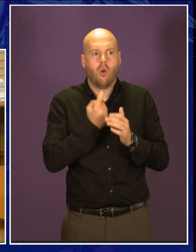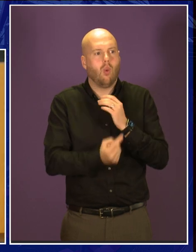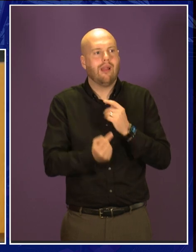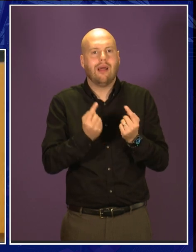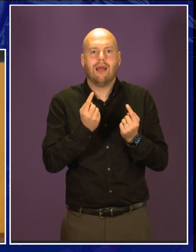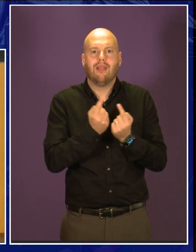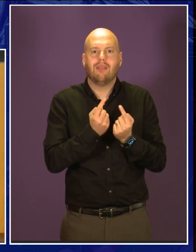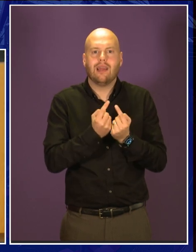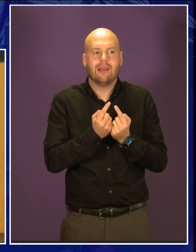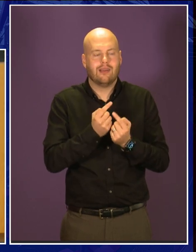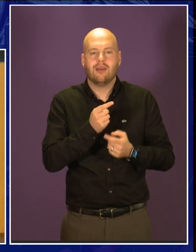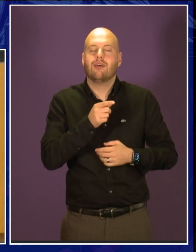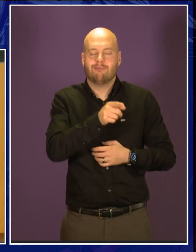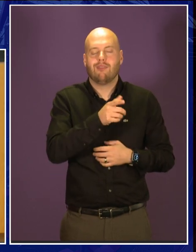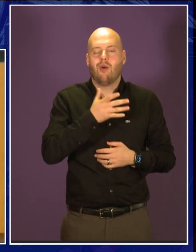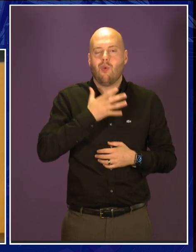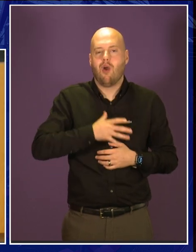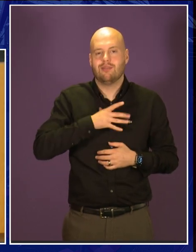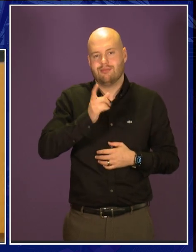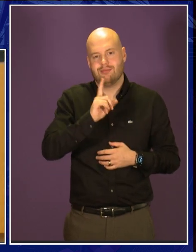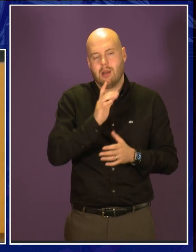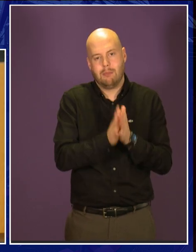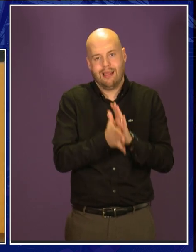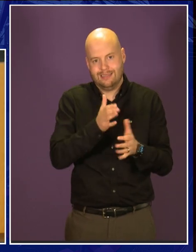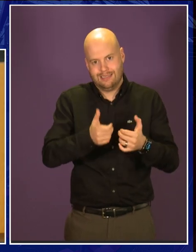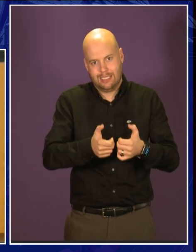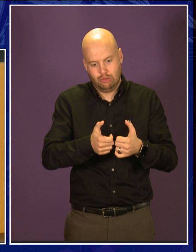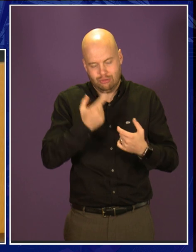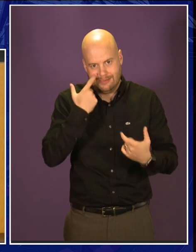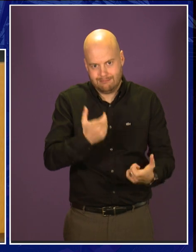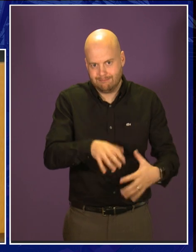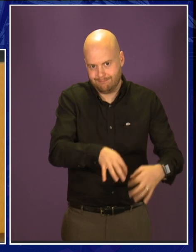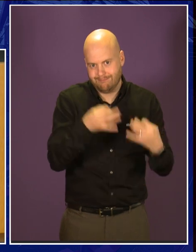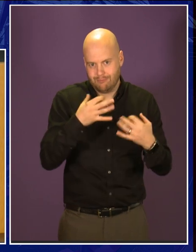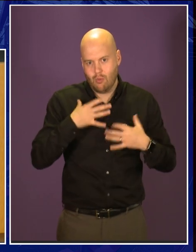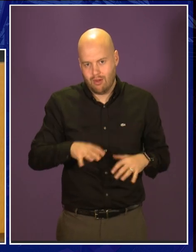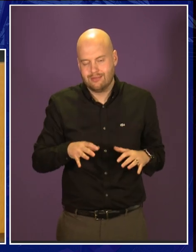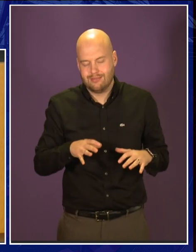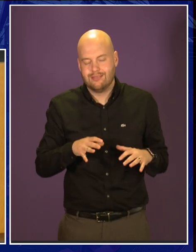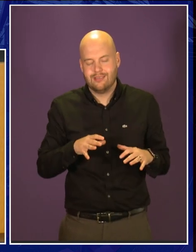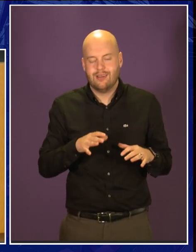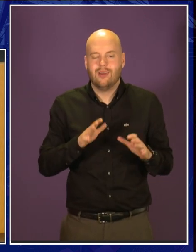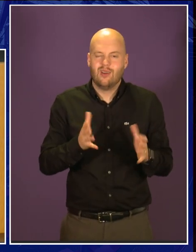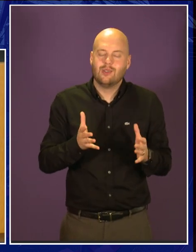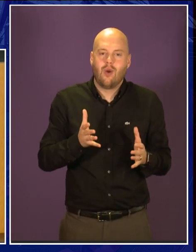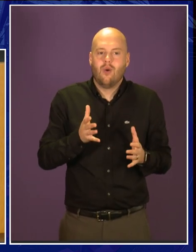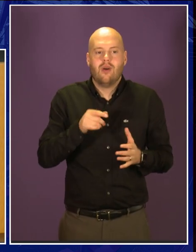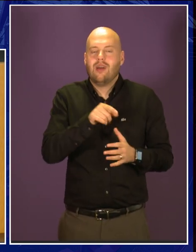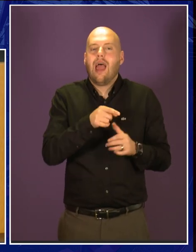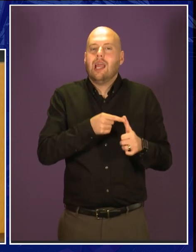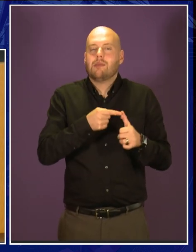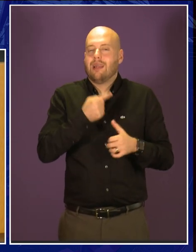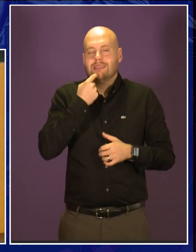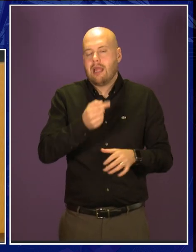about is your PlayStation? He said, you know, that's after we joined the theater, after we got like a